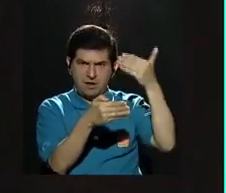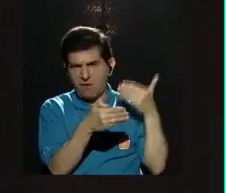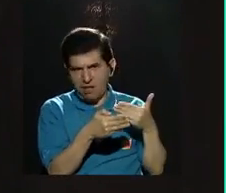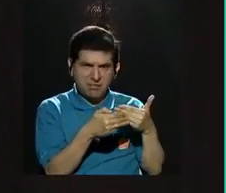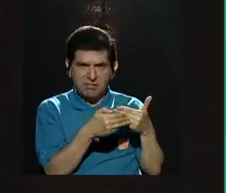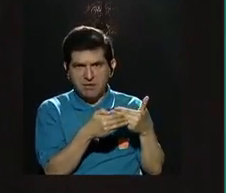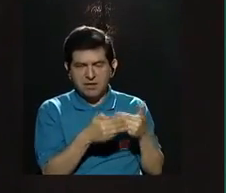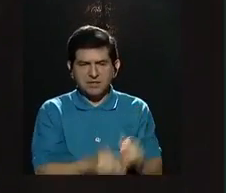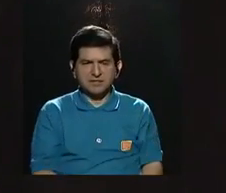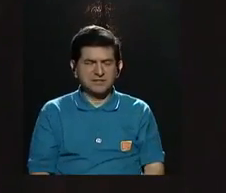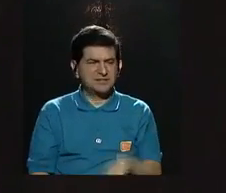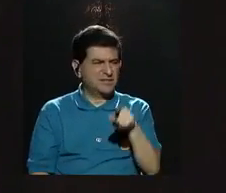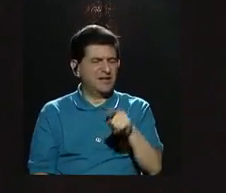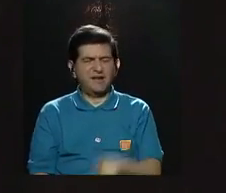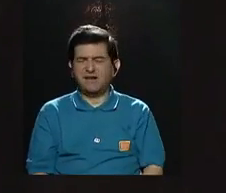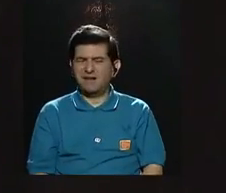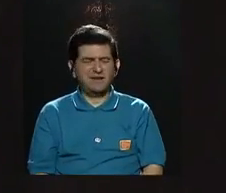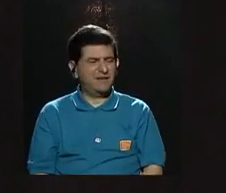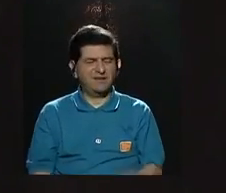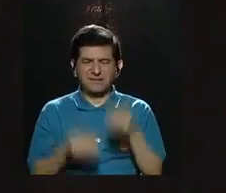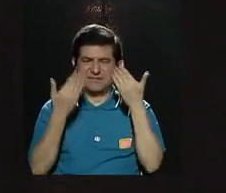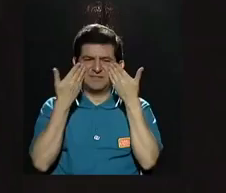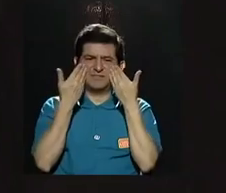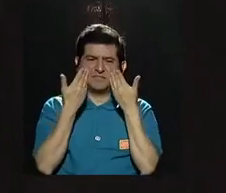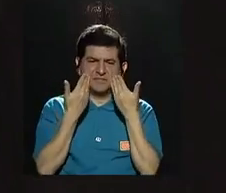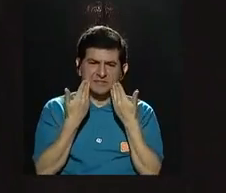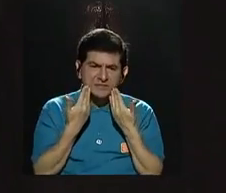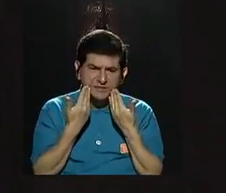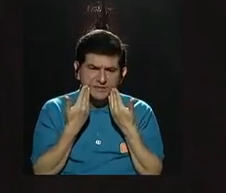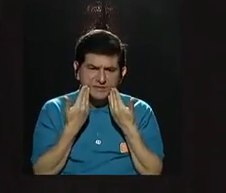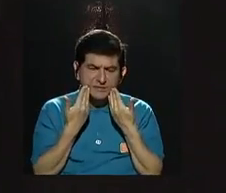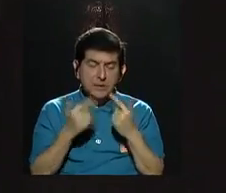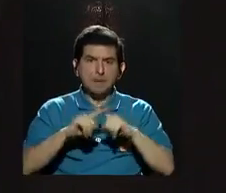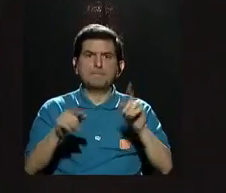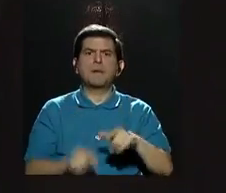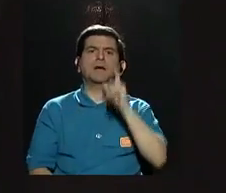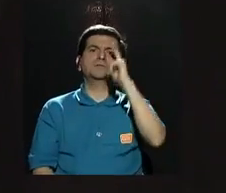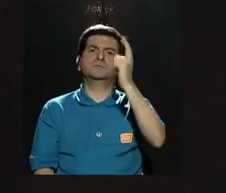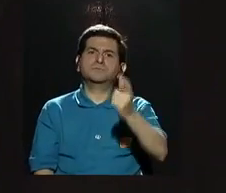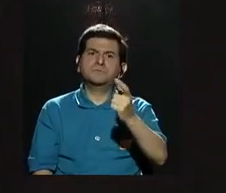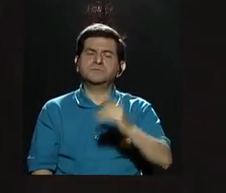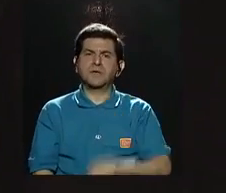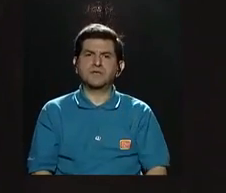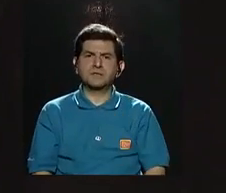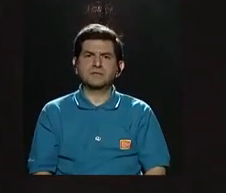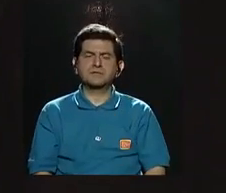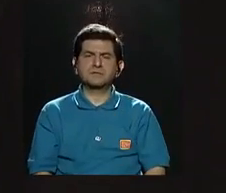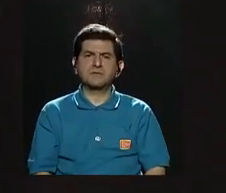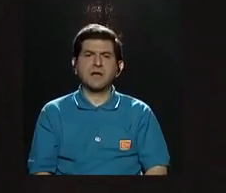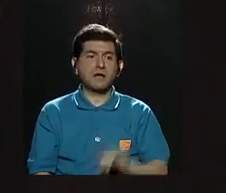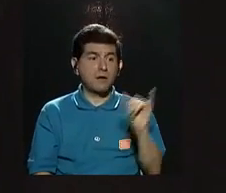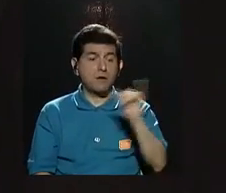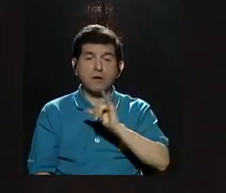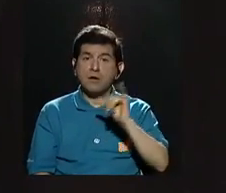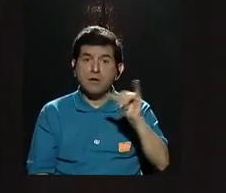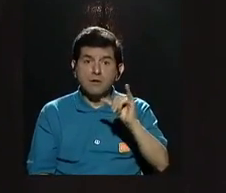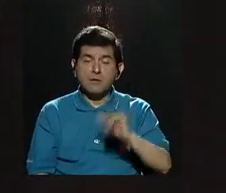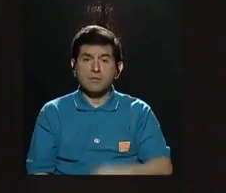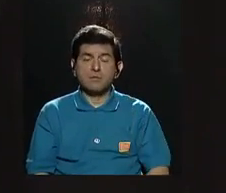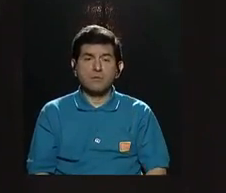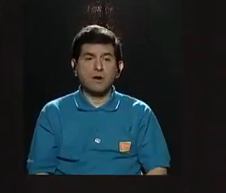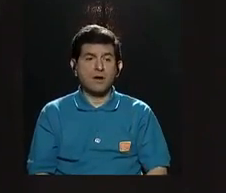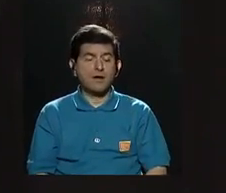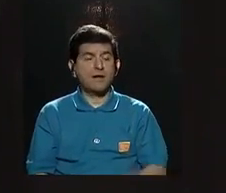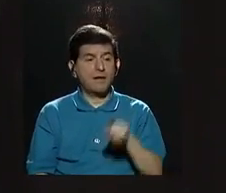disheartening, we were fortunate that it coincided with a historical